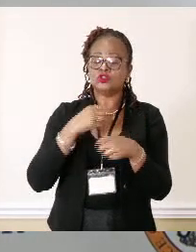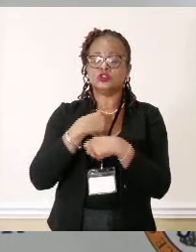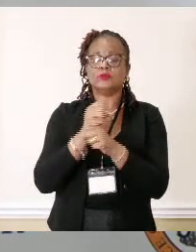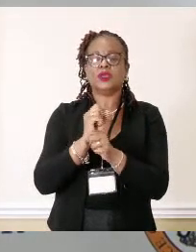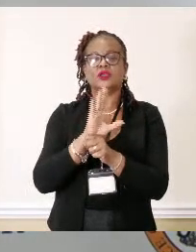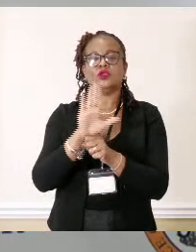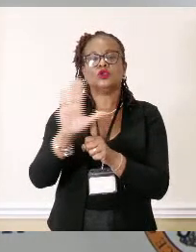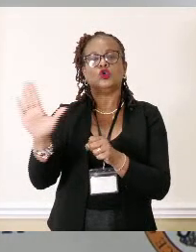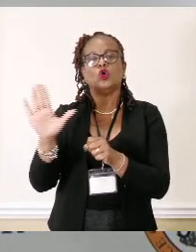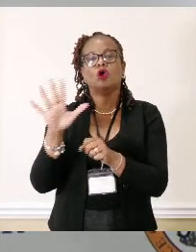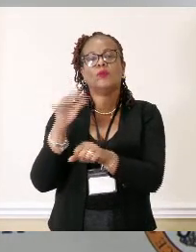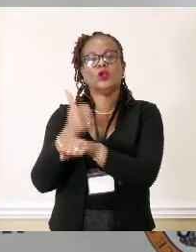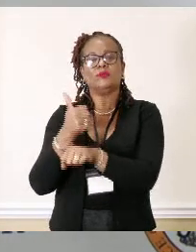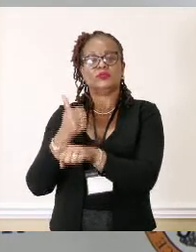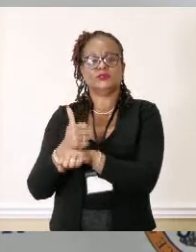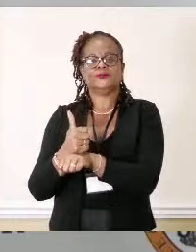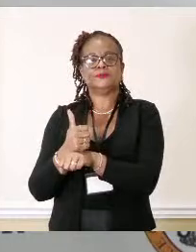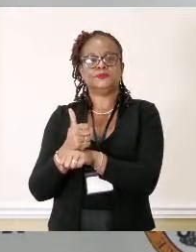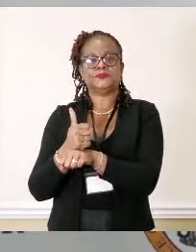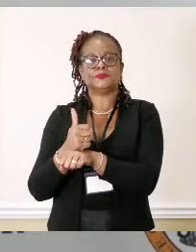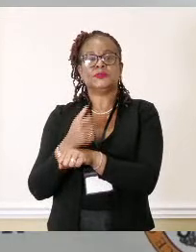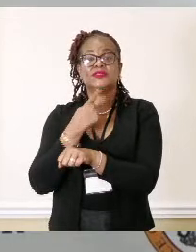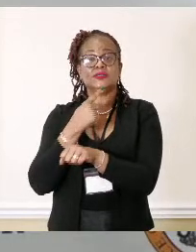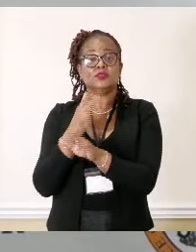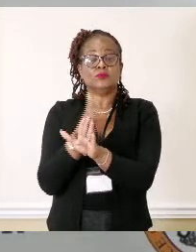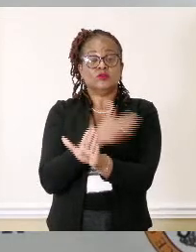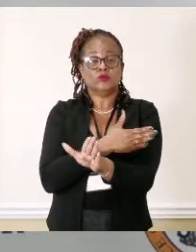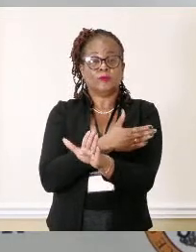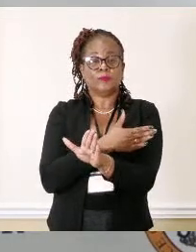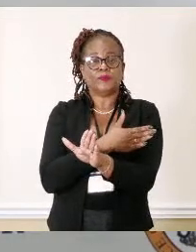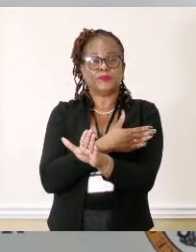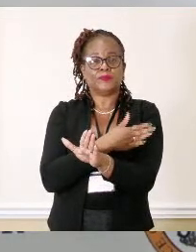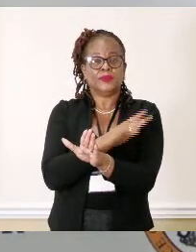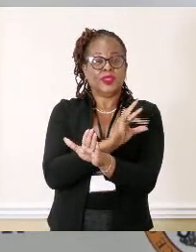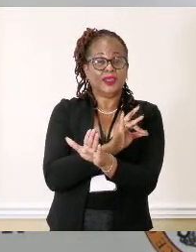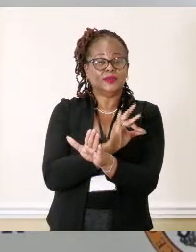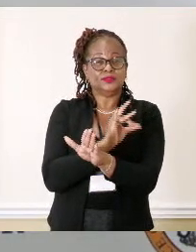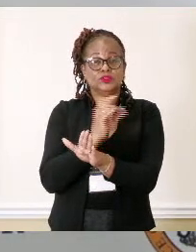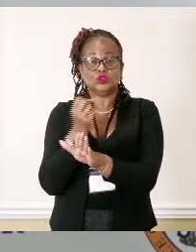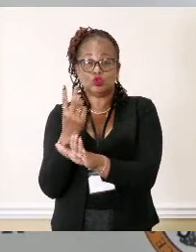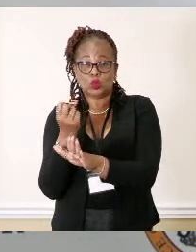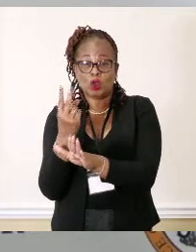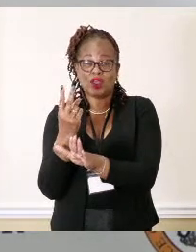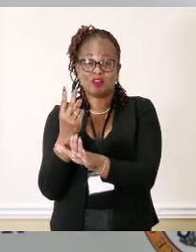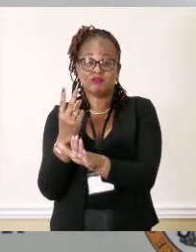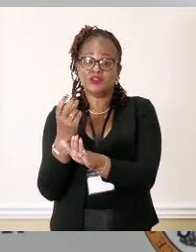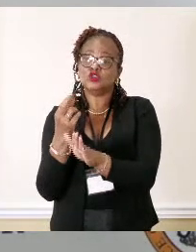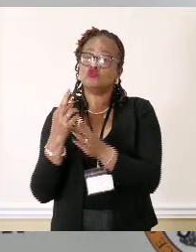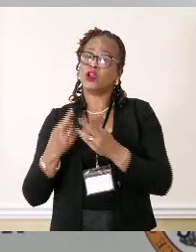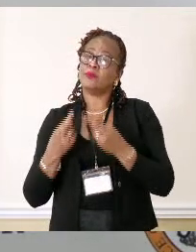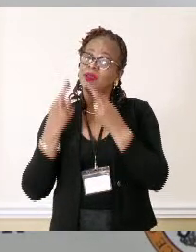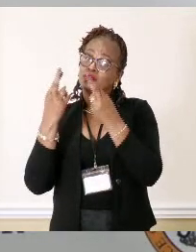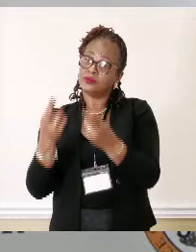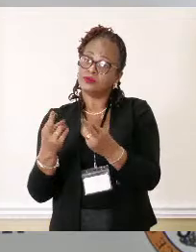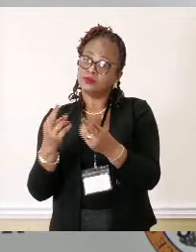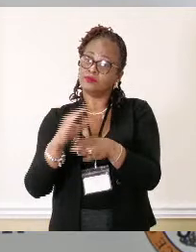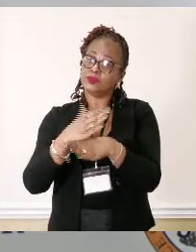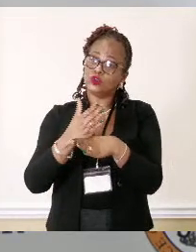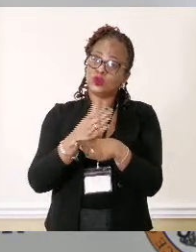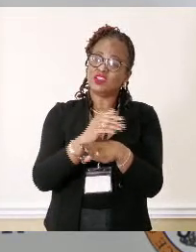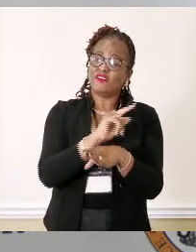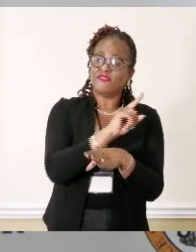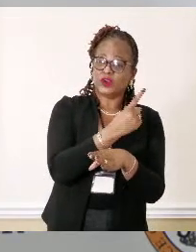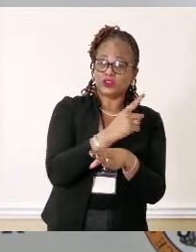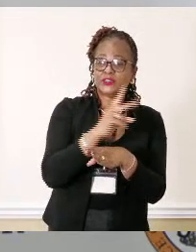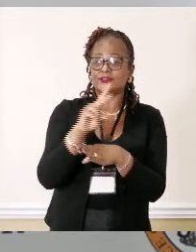appointment. As mentioned earlier, an 8 to 12-week period is recommended between the first